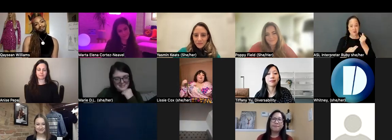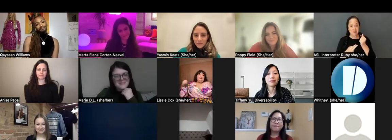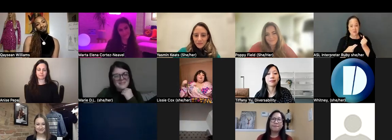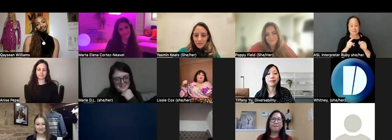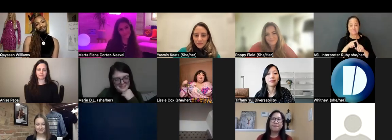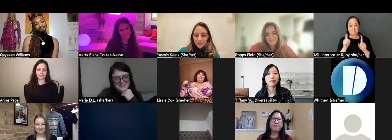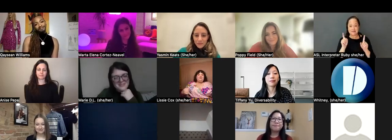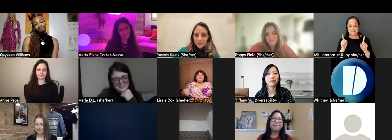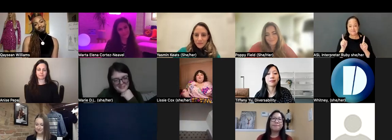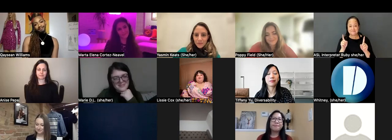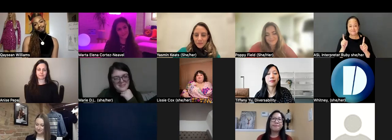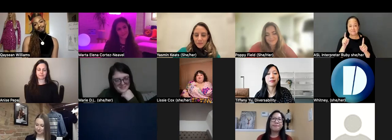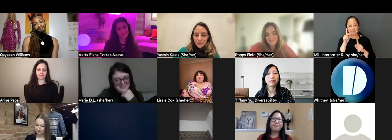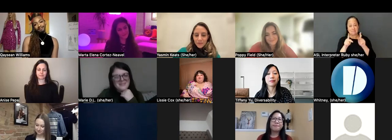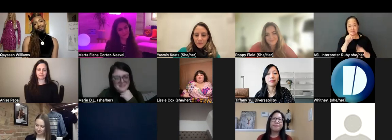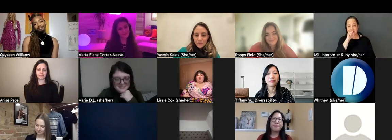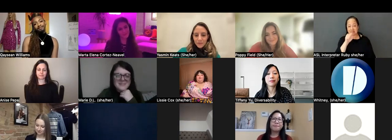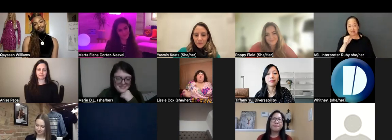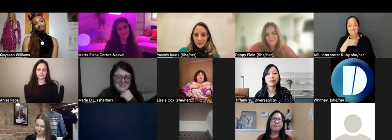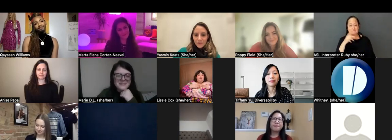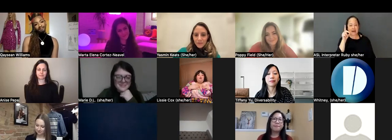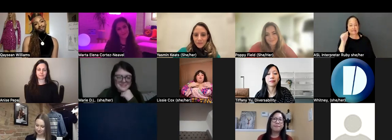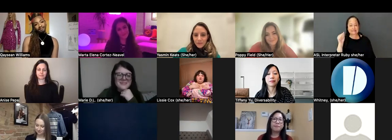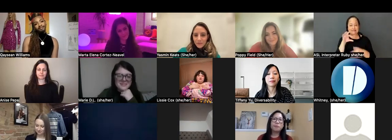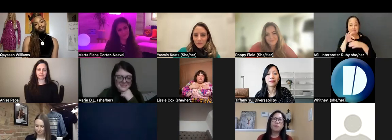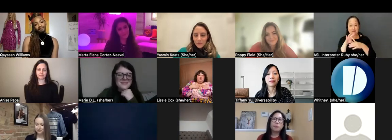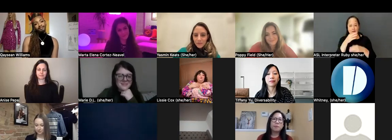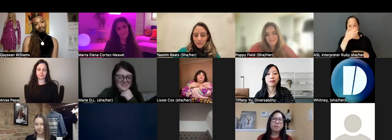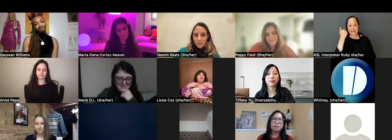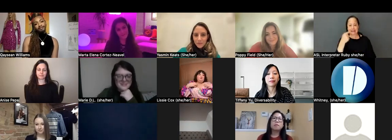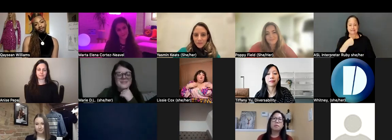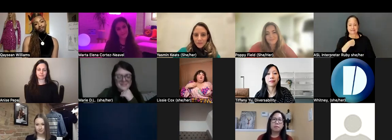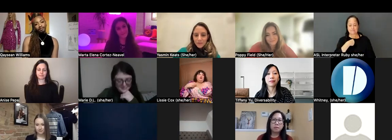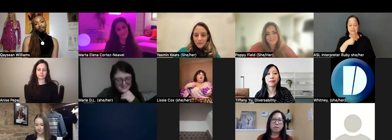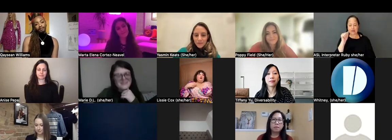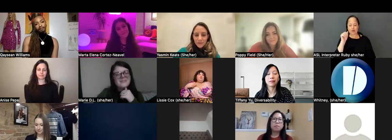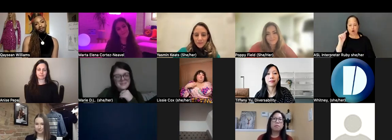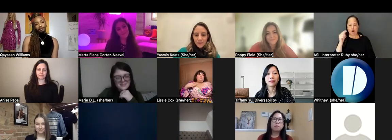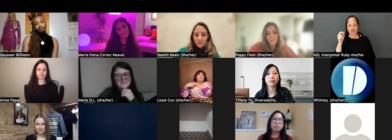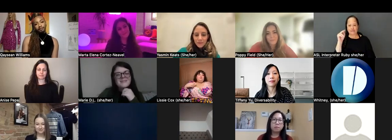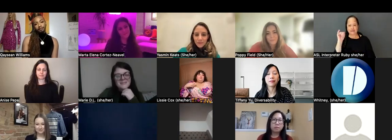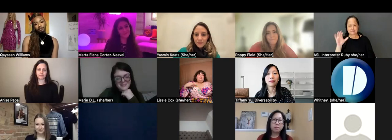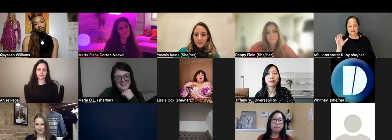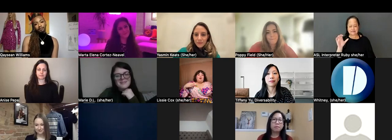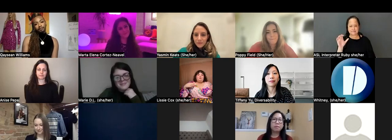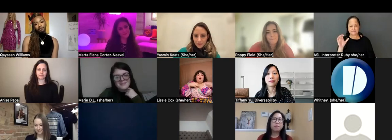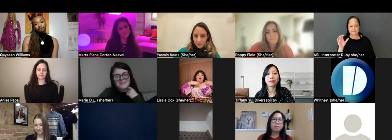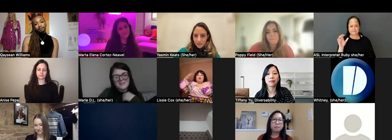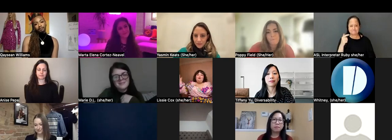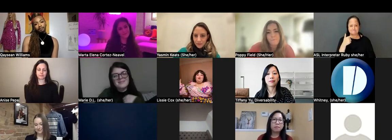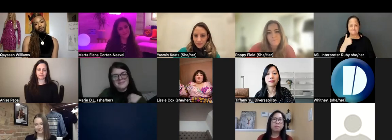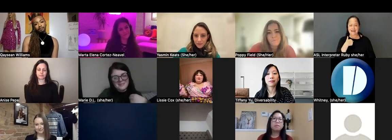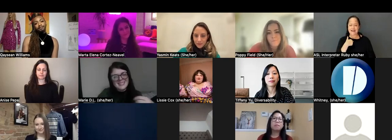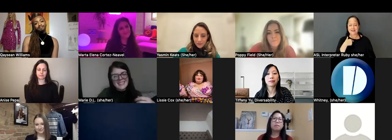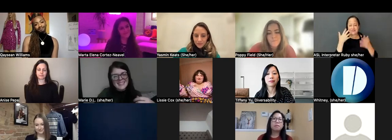like people love my disability content because it's me. It's authentic. I shine